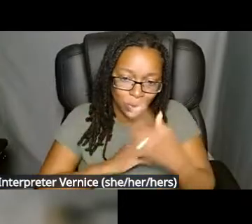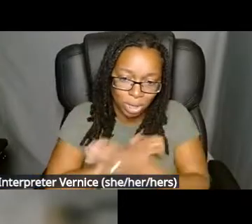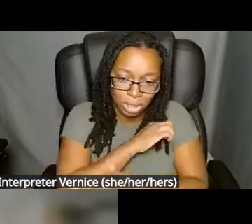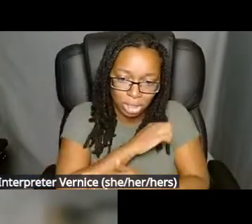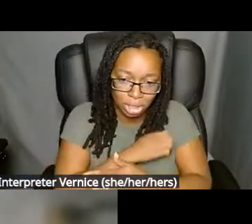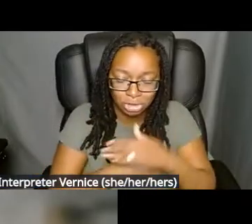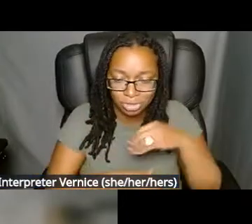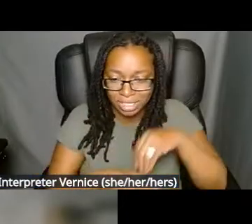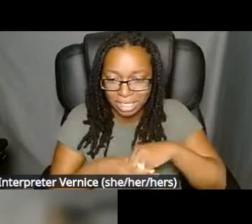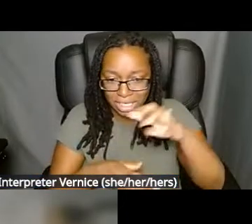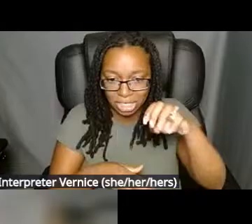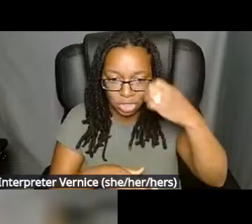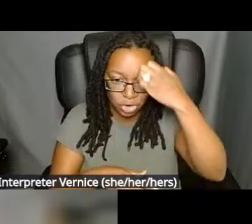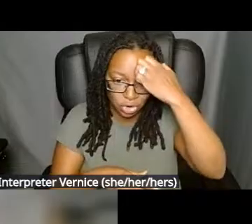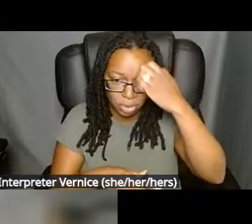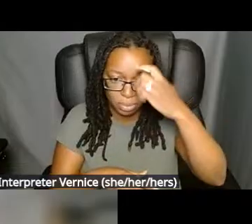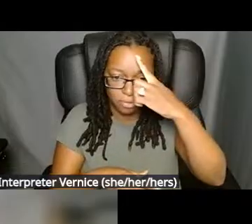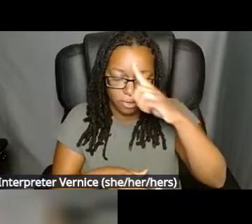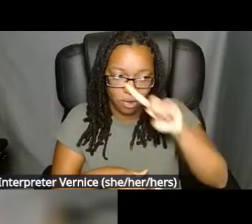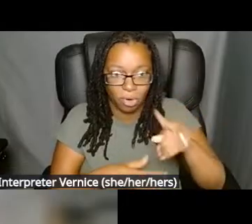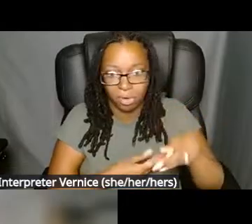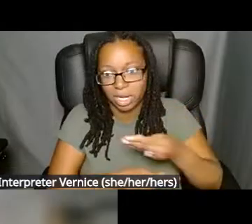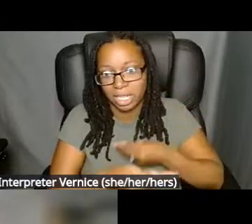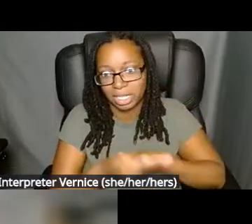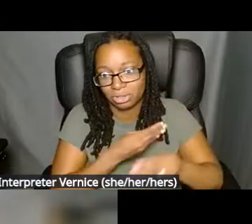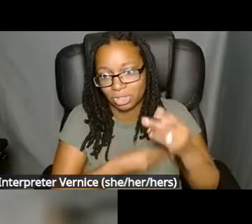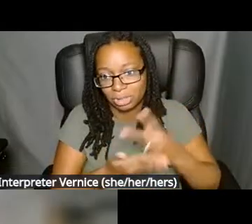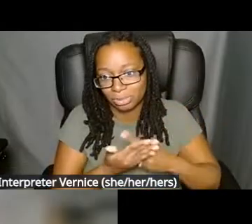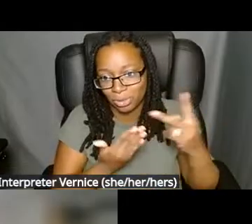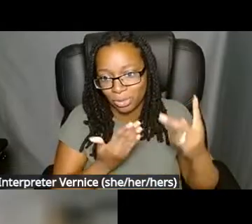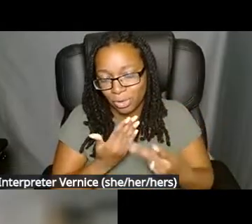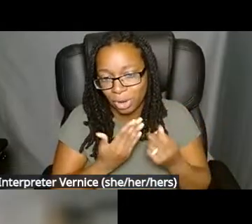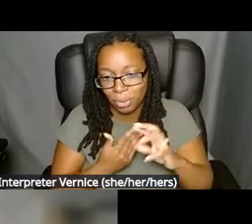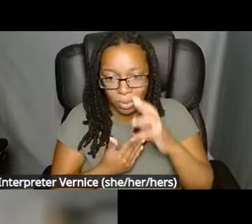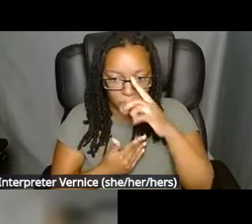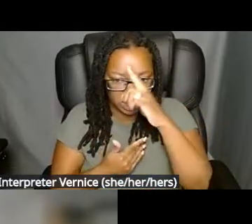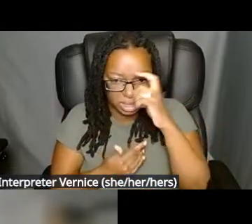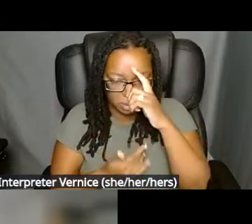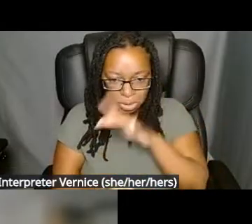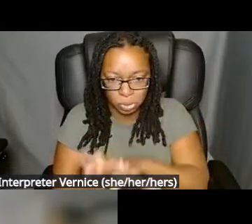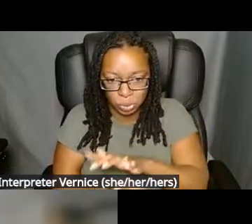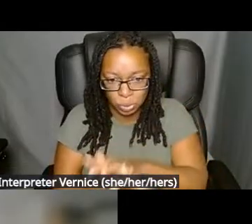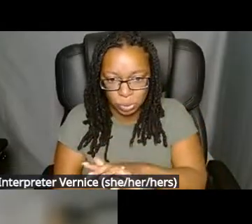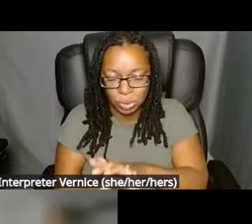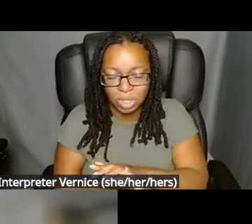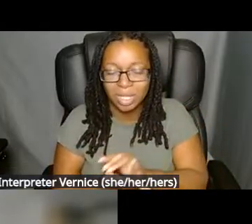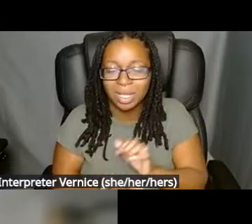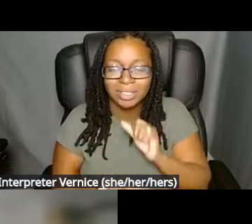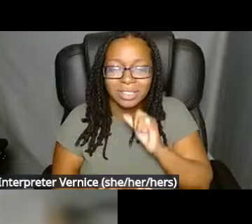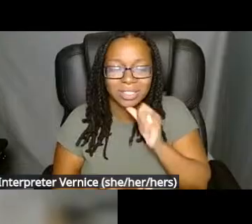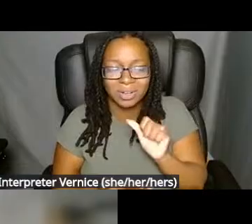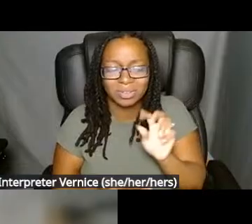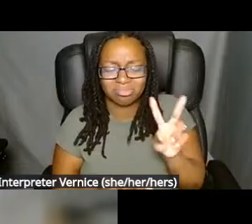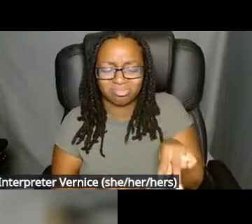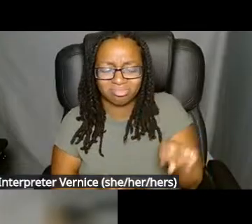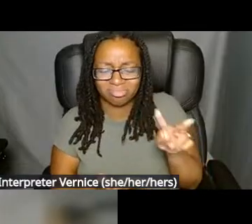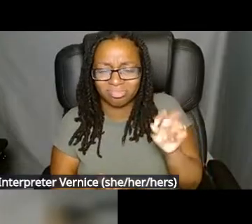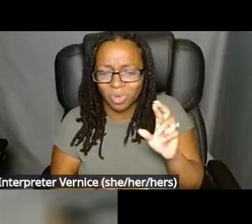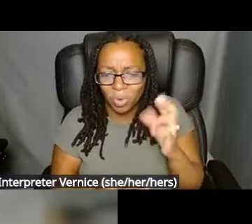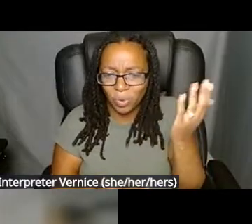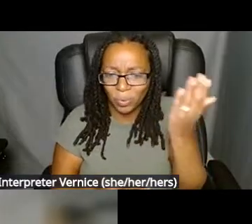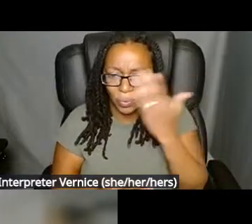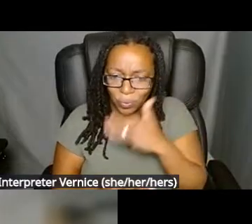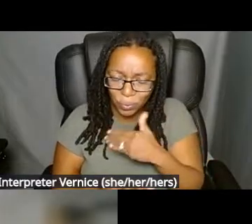school. So don't despise or mm. overlook those rare opportunities of just going to a place to do like